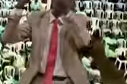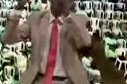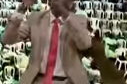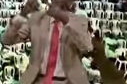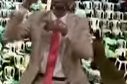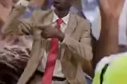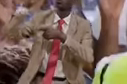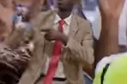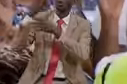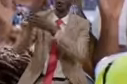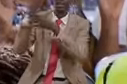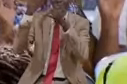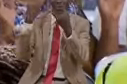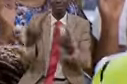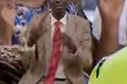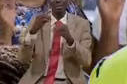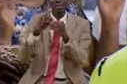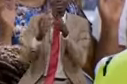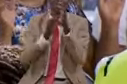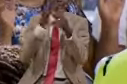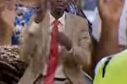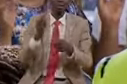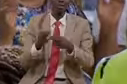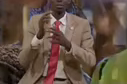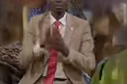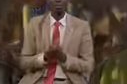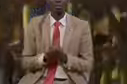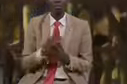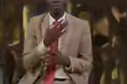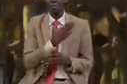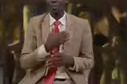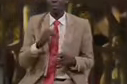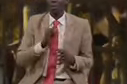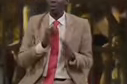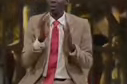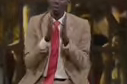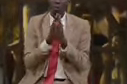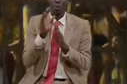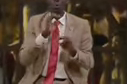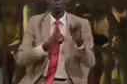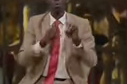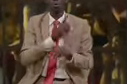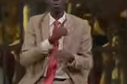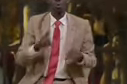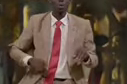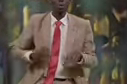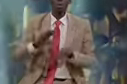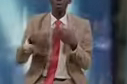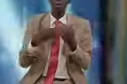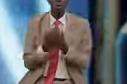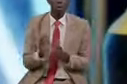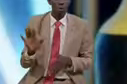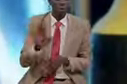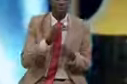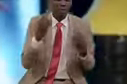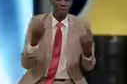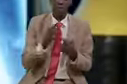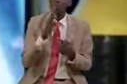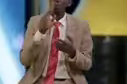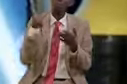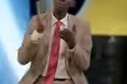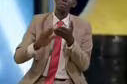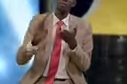now in Jesus' name. And I pray, oh Lord, all their sins be forgiven. all